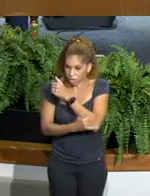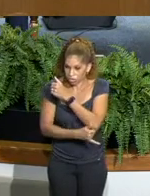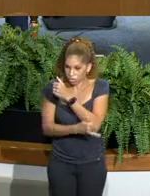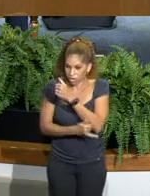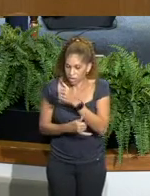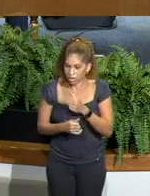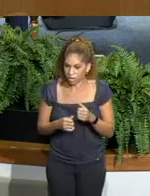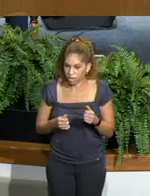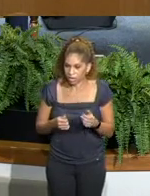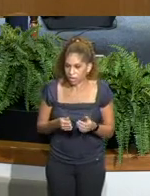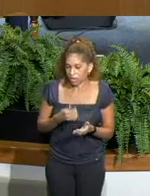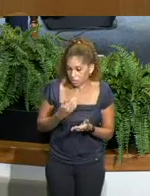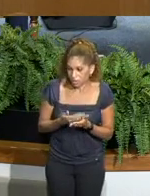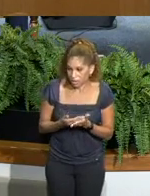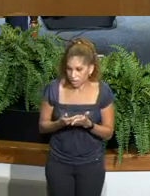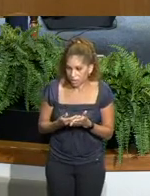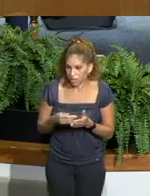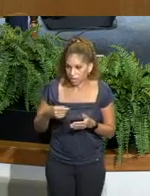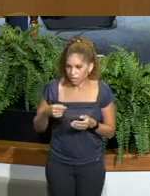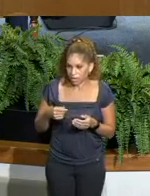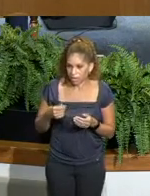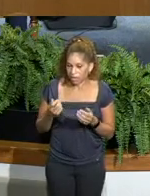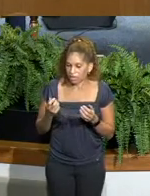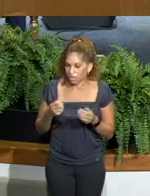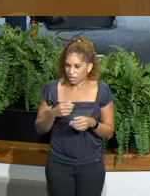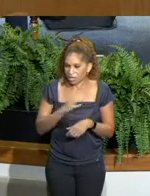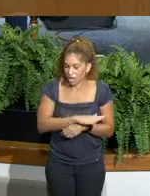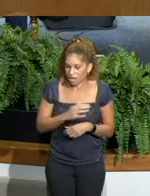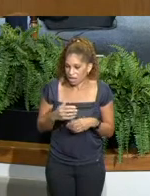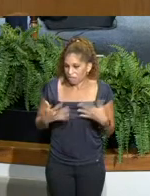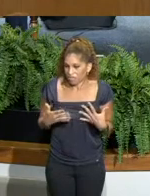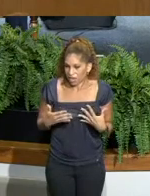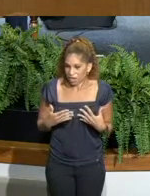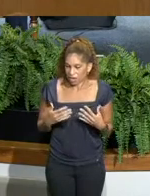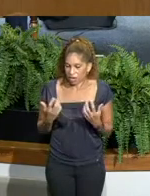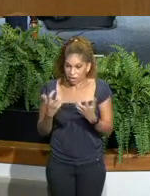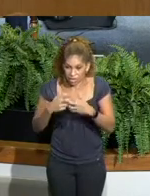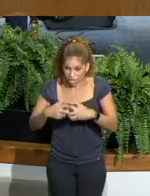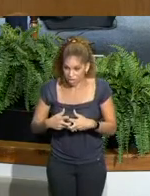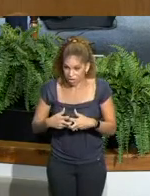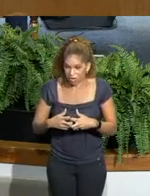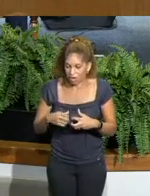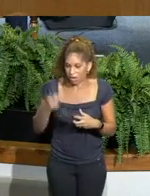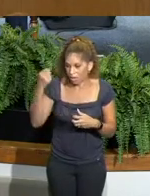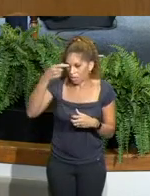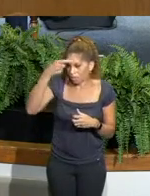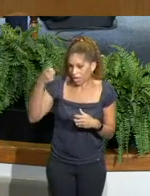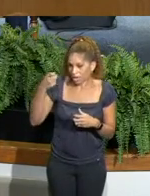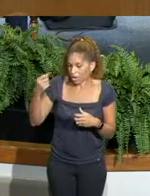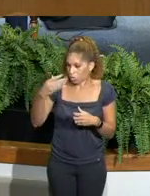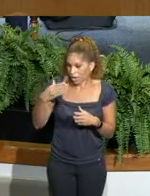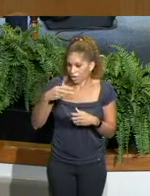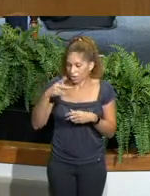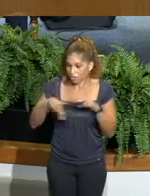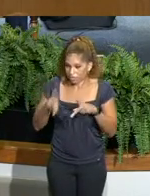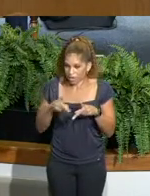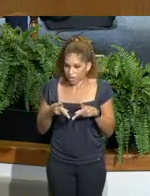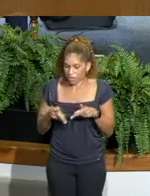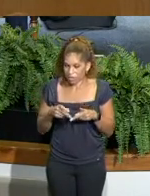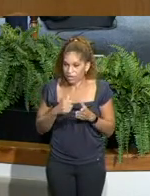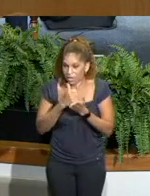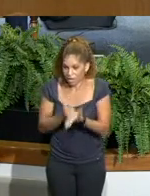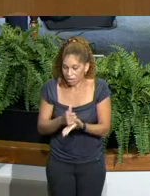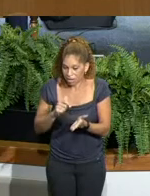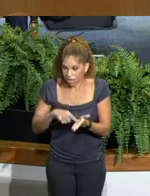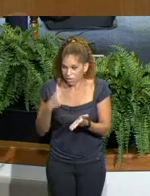economic architecture by black and white people in a way that would help everybody. And so they didn't want